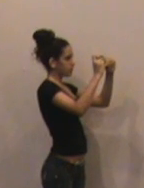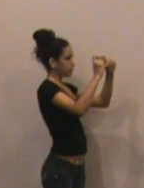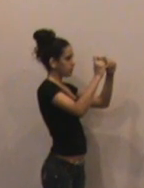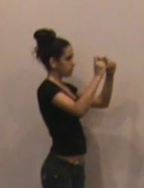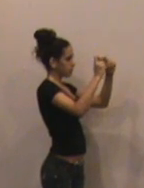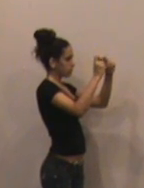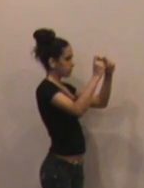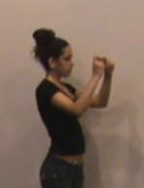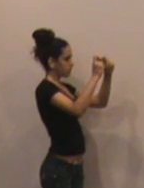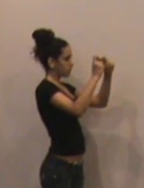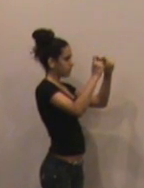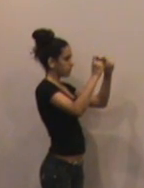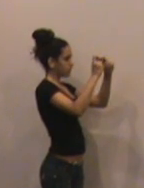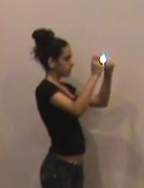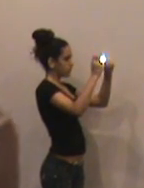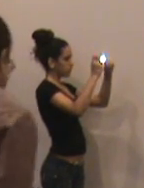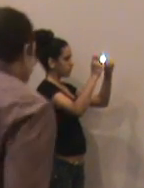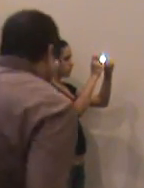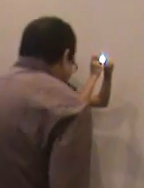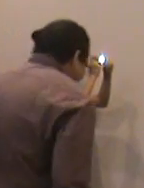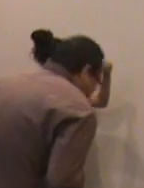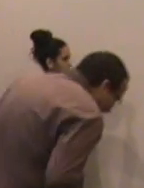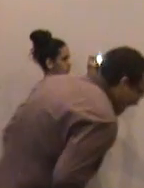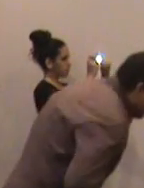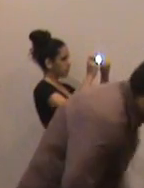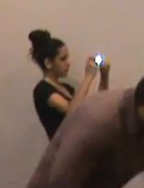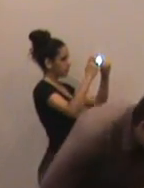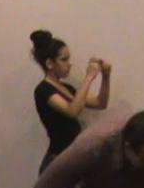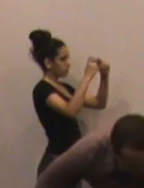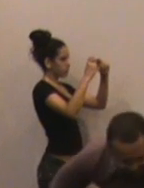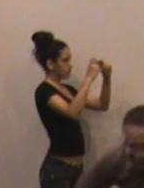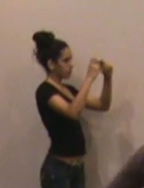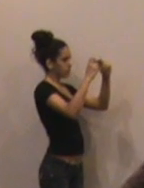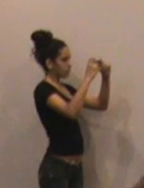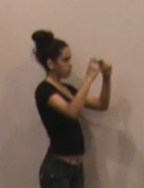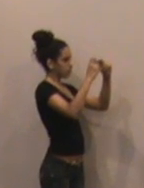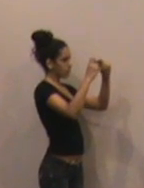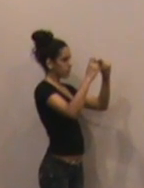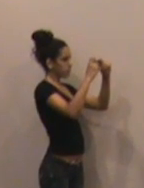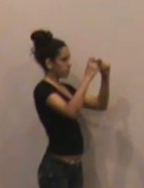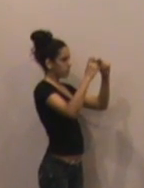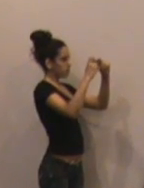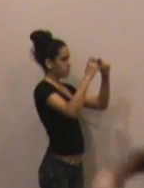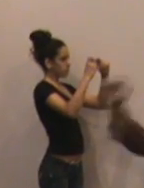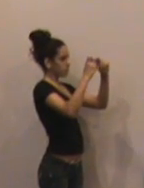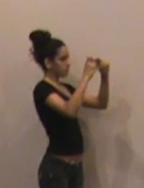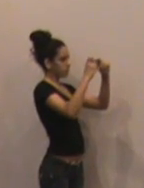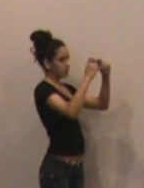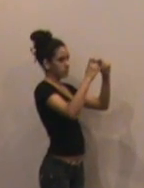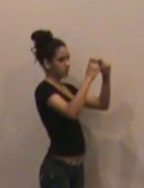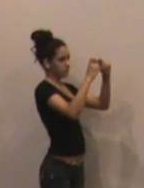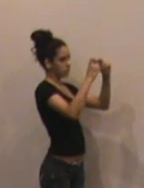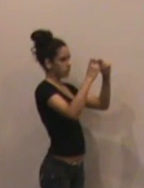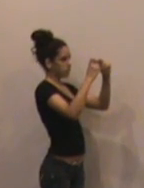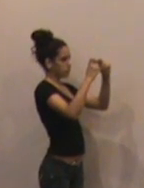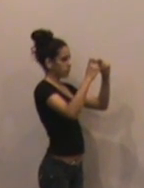a preguntarse ¿por qué estás aquí? I'm just trying to follow Jesus. Estoy intentando seguir a Jesús and obey what he asked for y obedecerle a